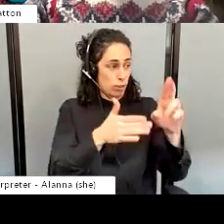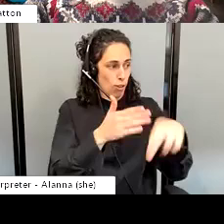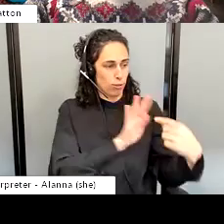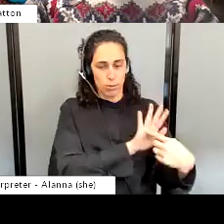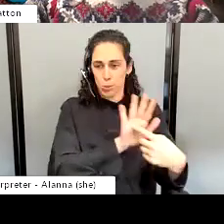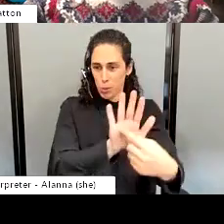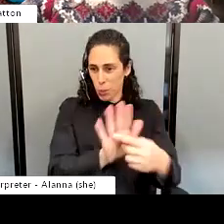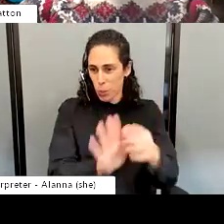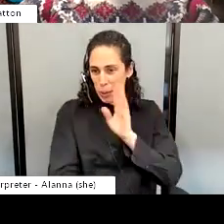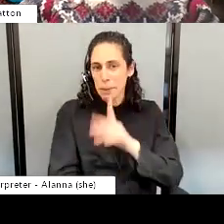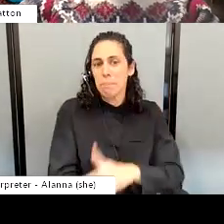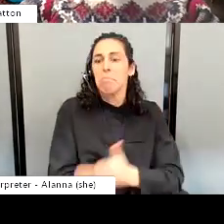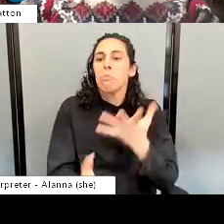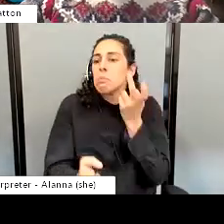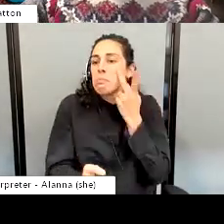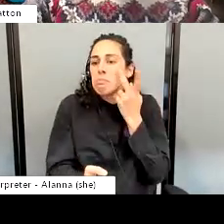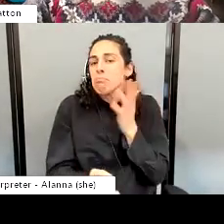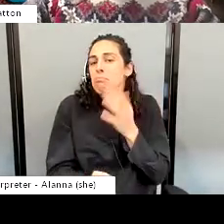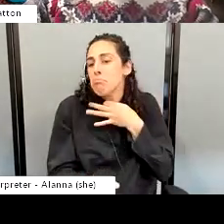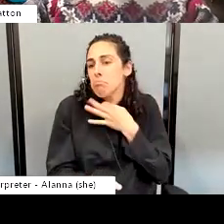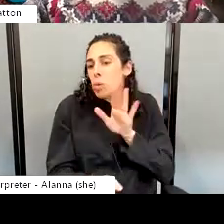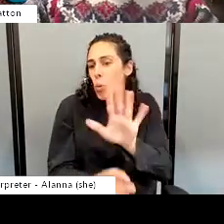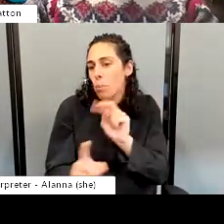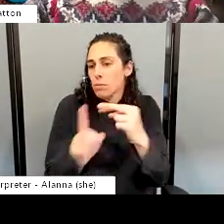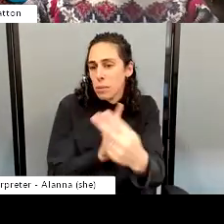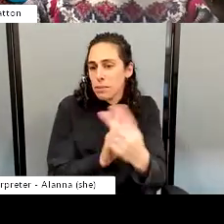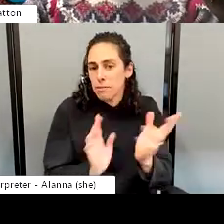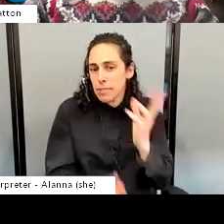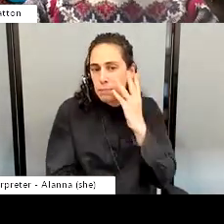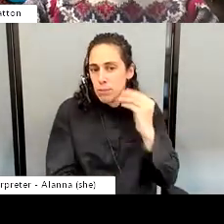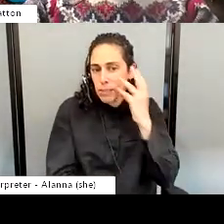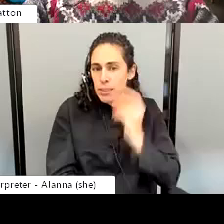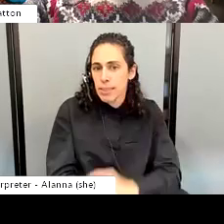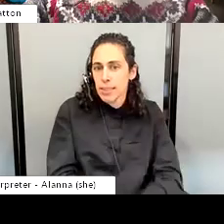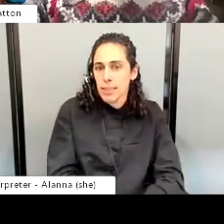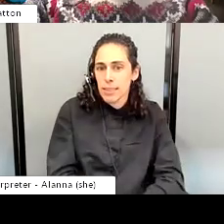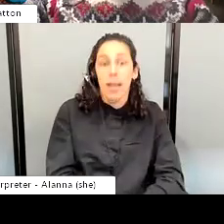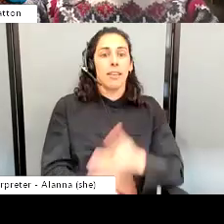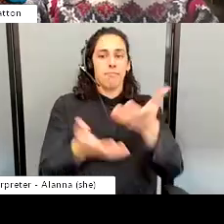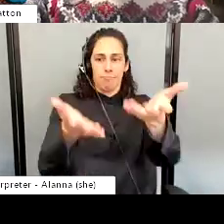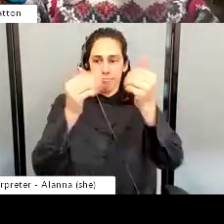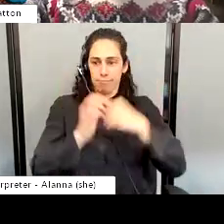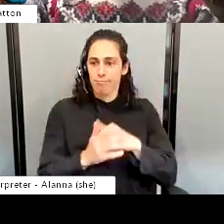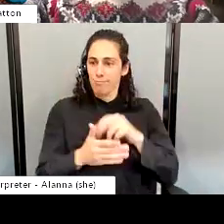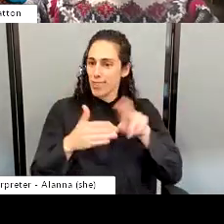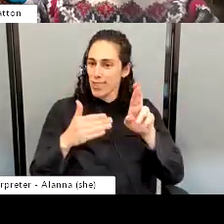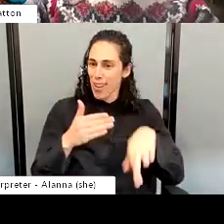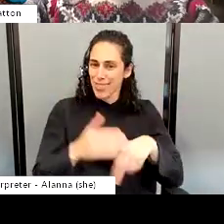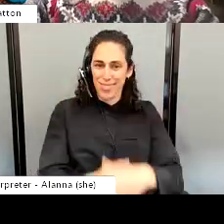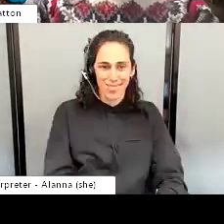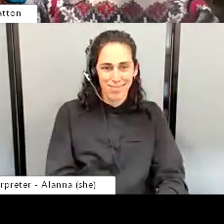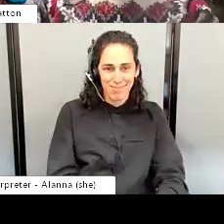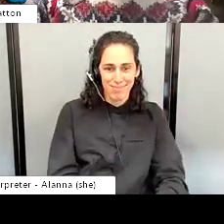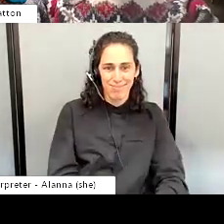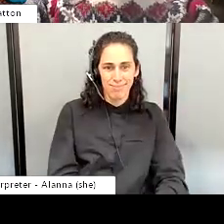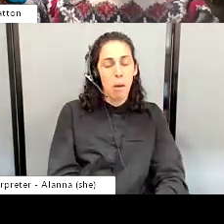ChatGPT. Okay, so I'm assuming the results are coming in. Here we go. So we're kind of all